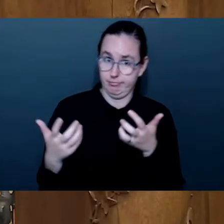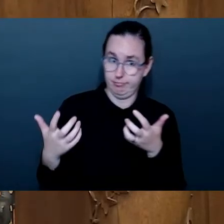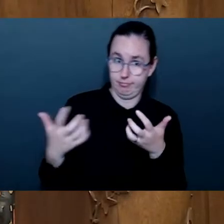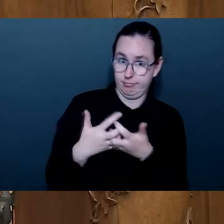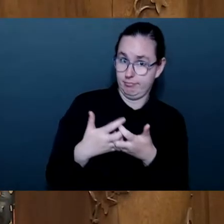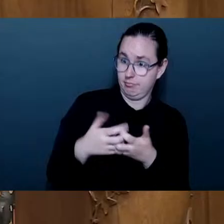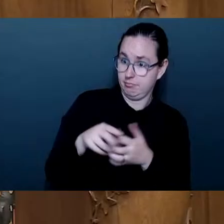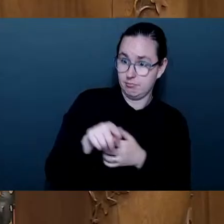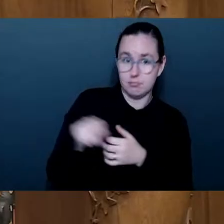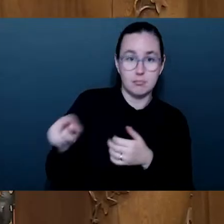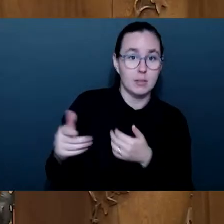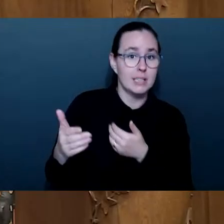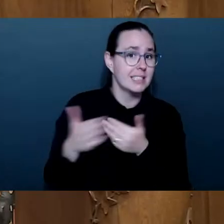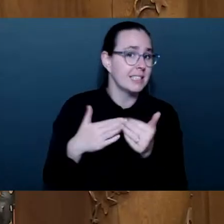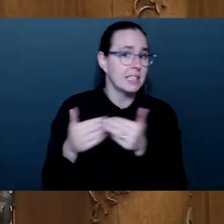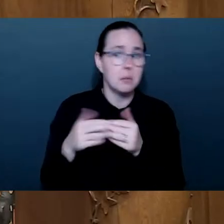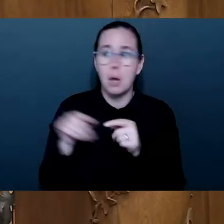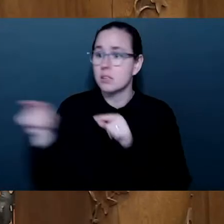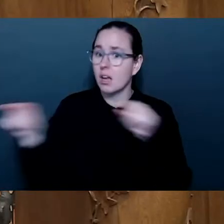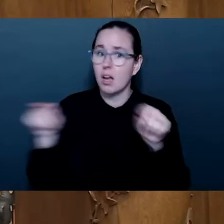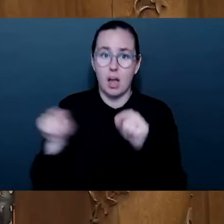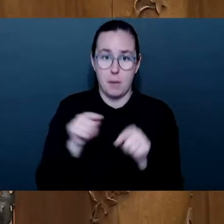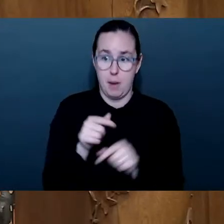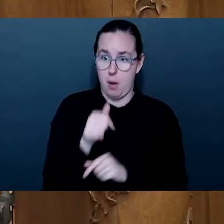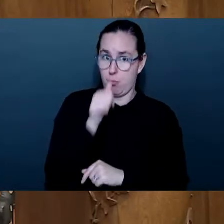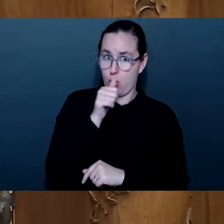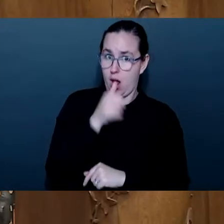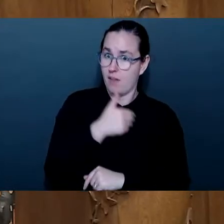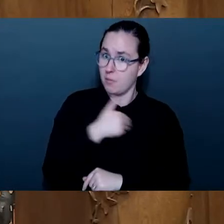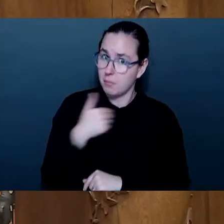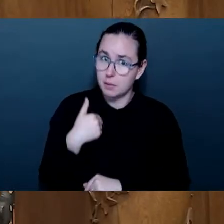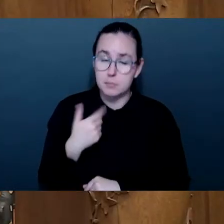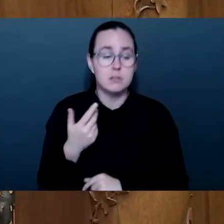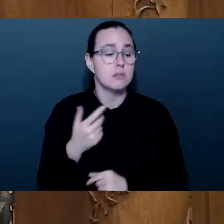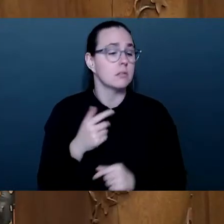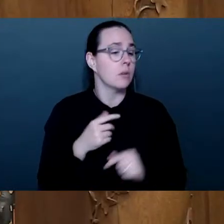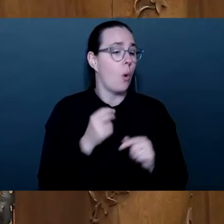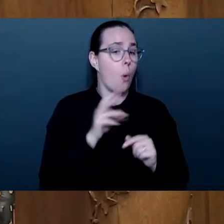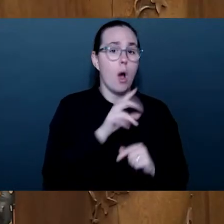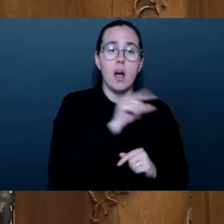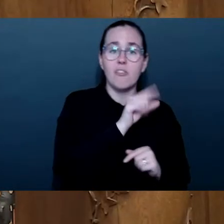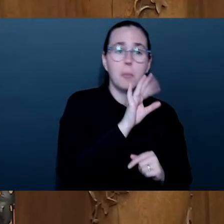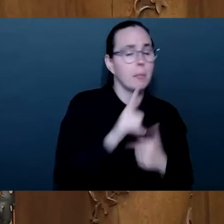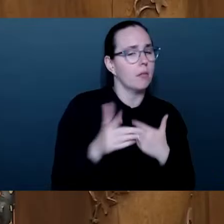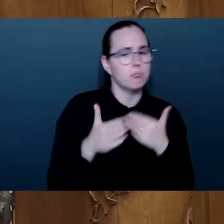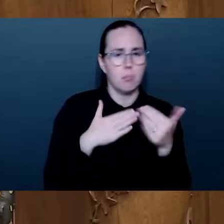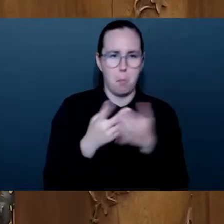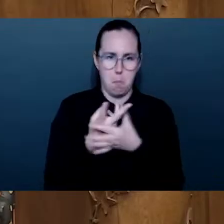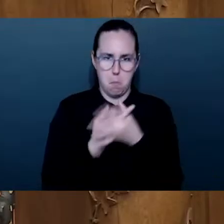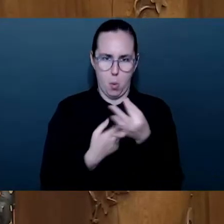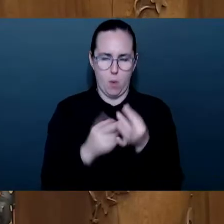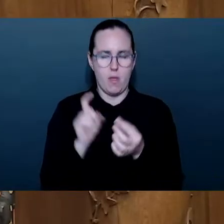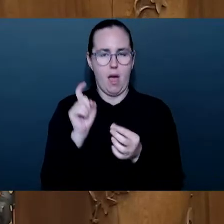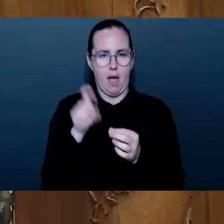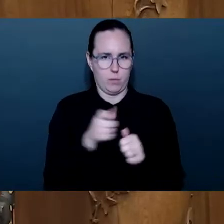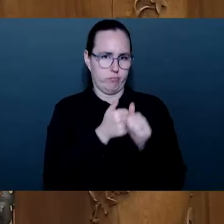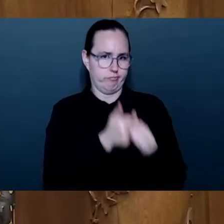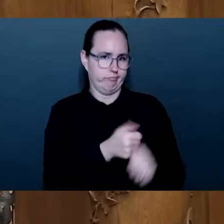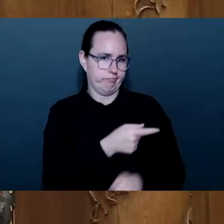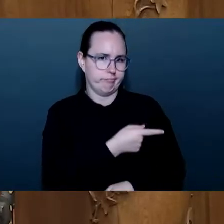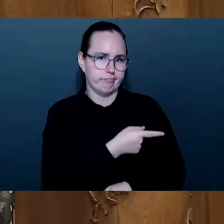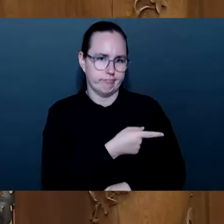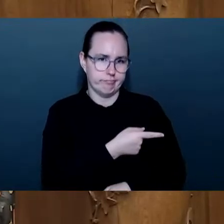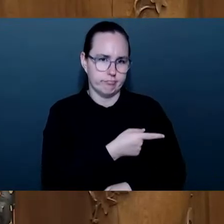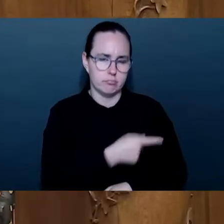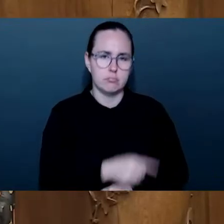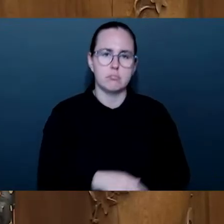or a private member's bill. Members will no doubt be well served by advice from the clerks at the